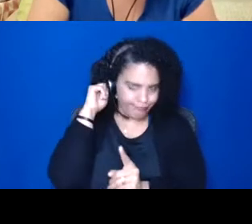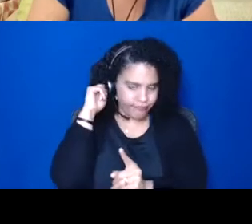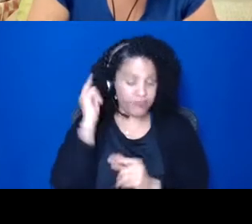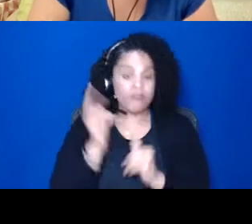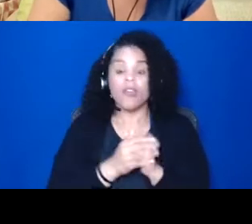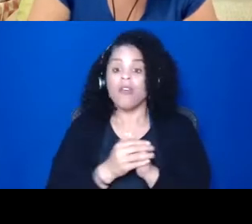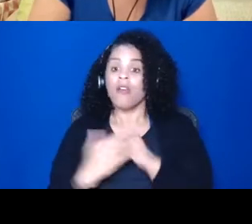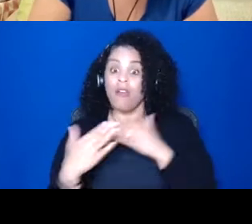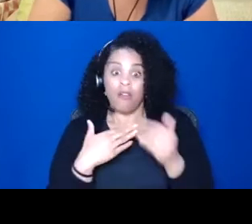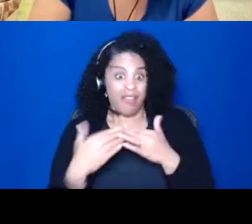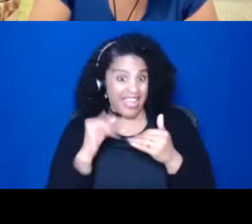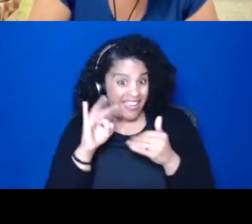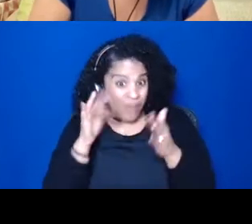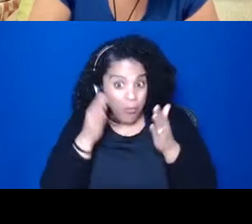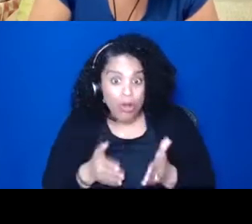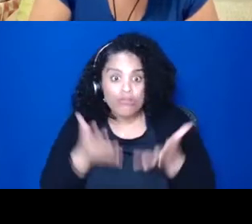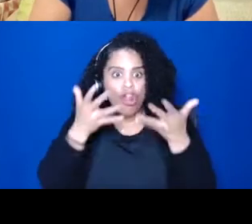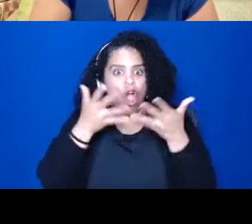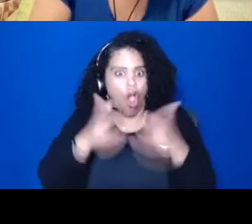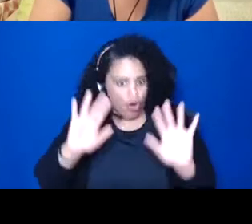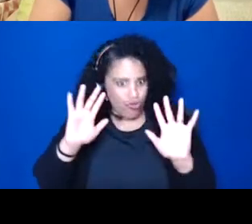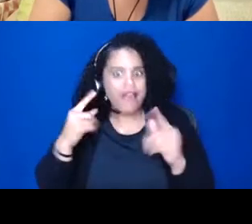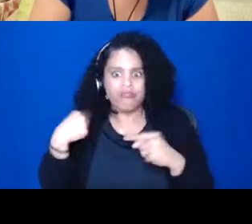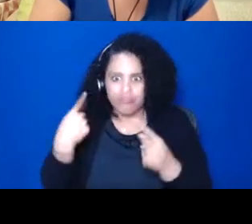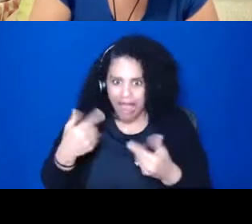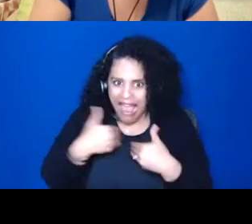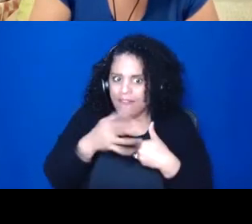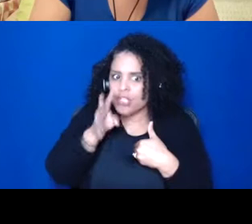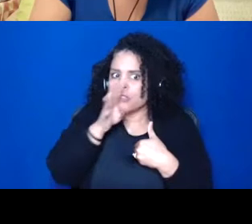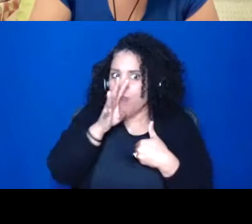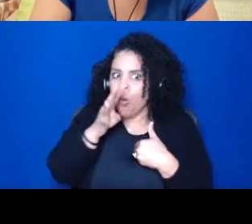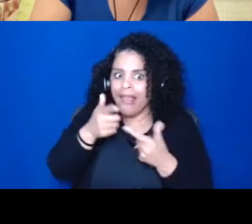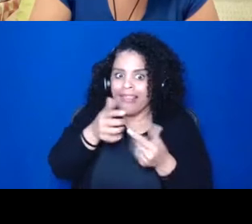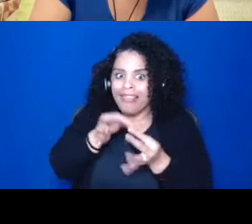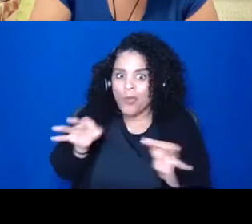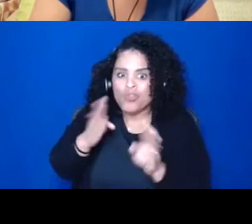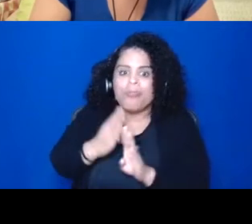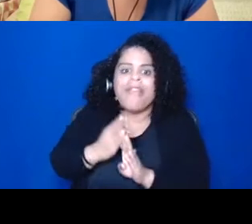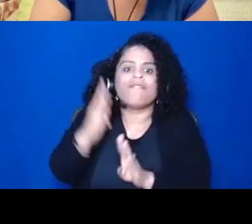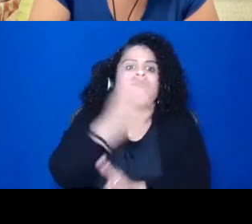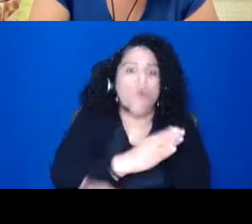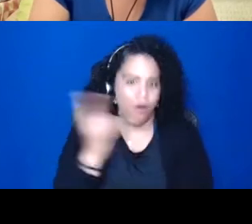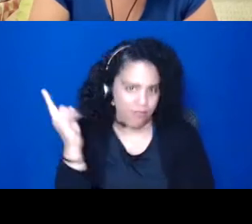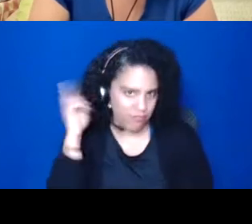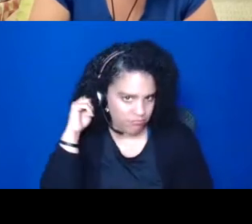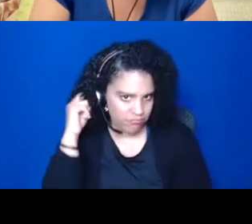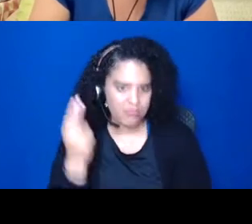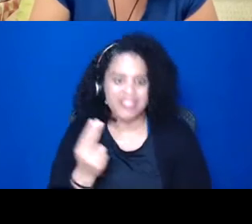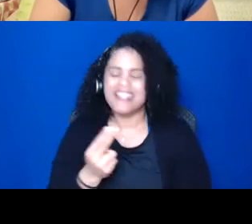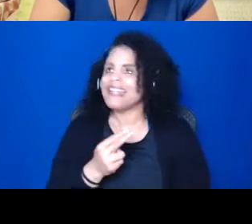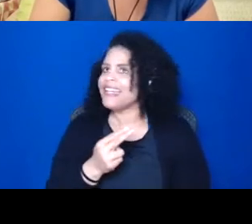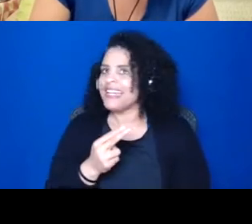if a person has already had spoken language before getting their implant, it's